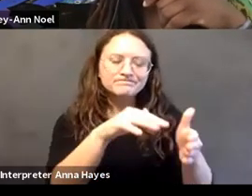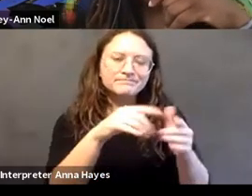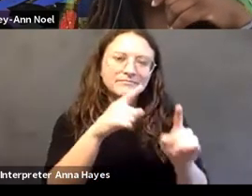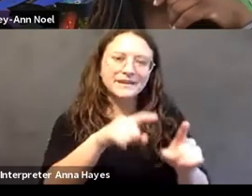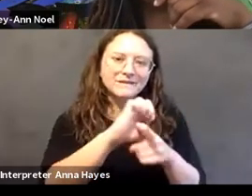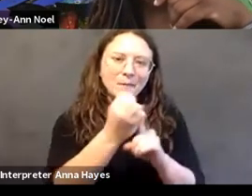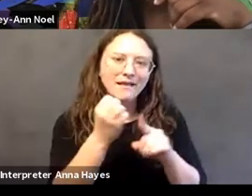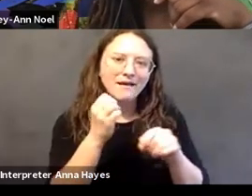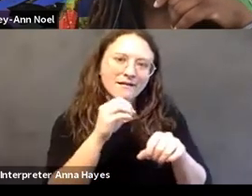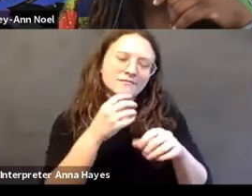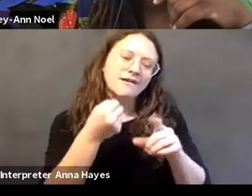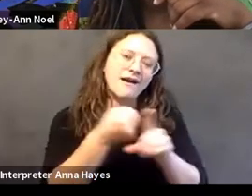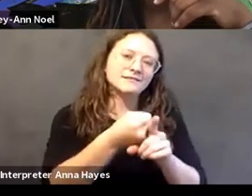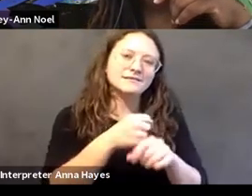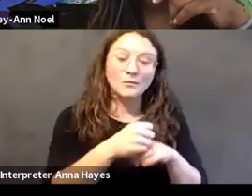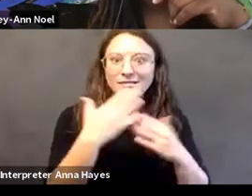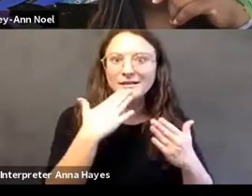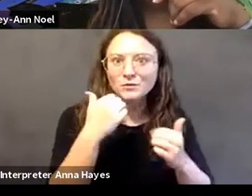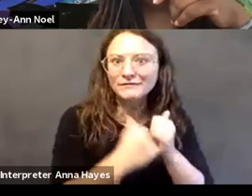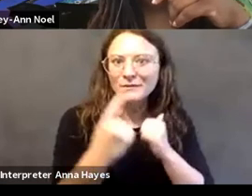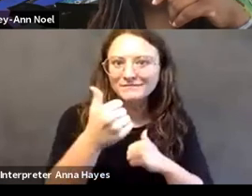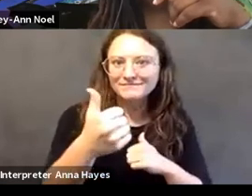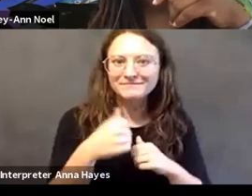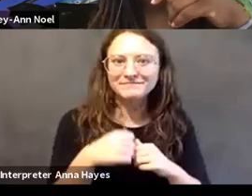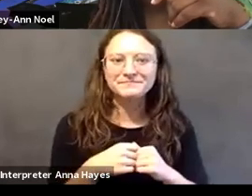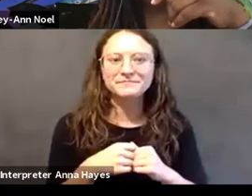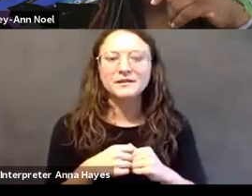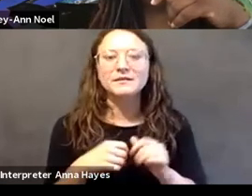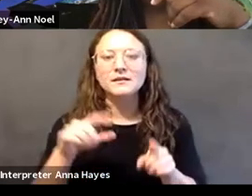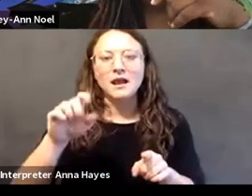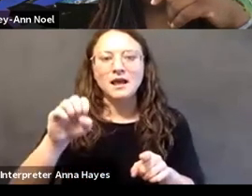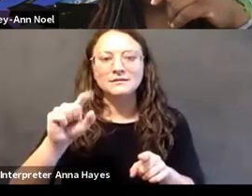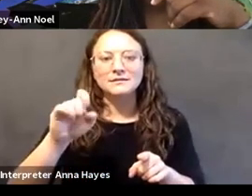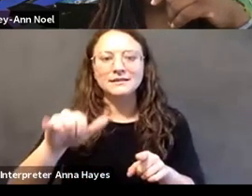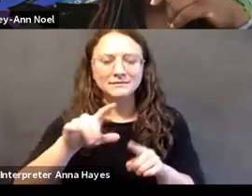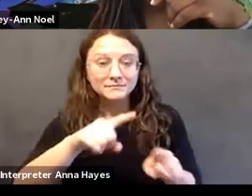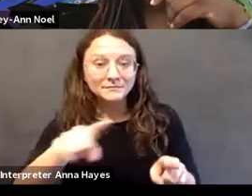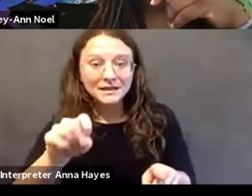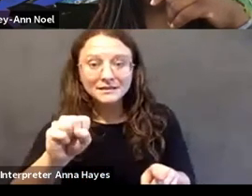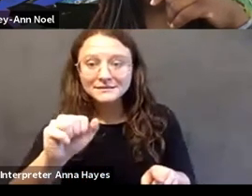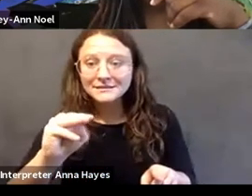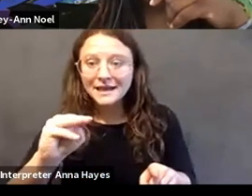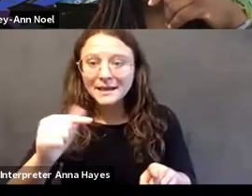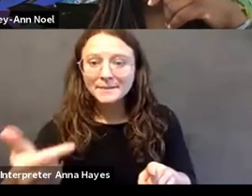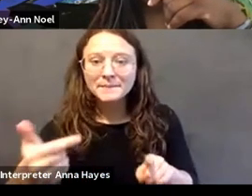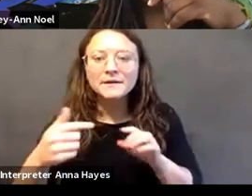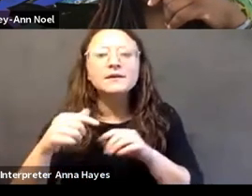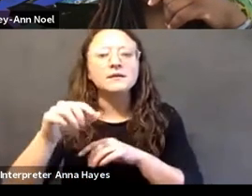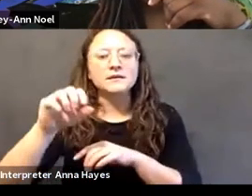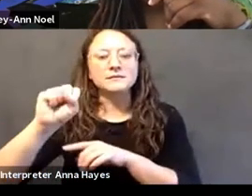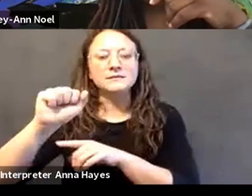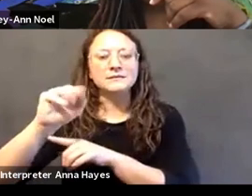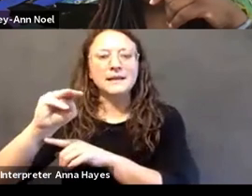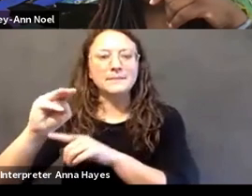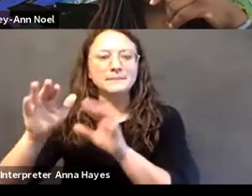And thank you. So this has all been great. Okay, thank you. Thank you. Sam? Yeah, I think in my group, I was expressing how